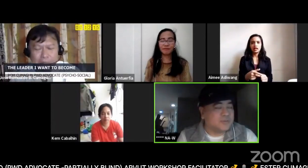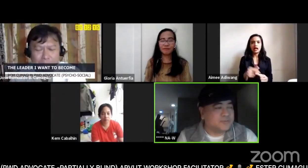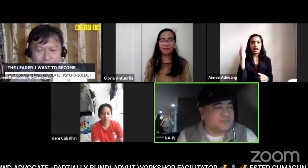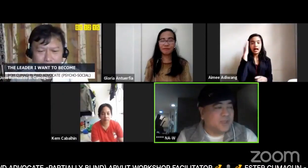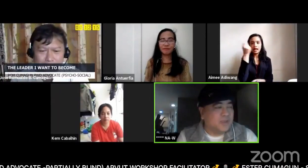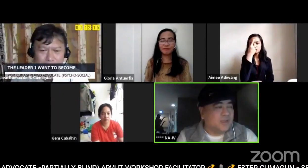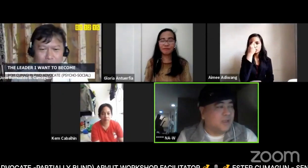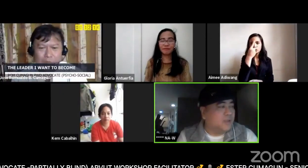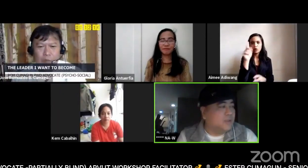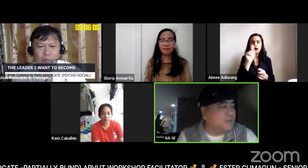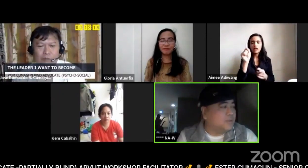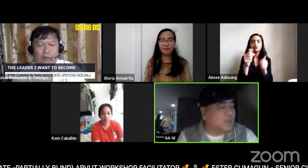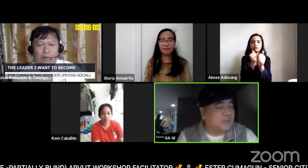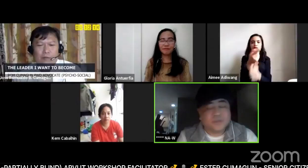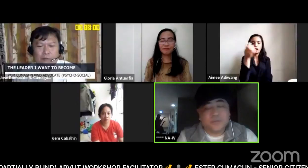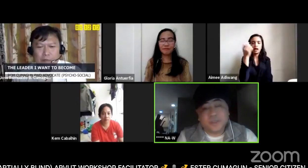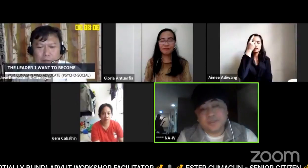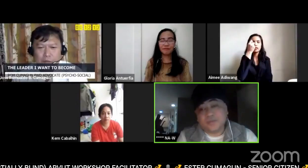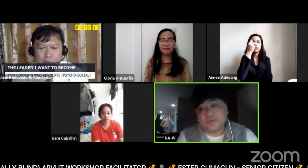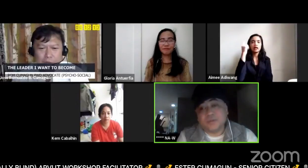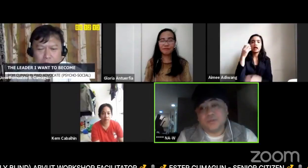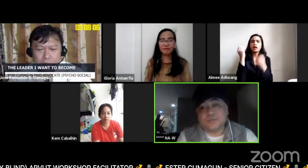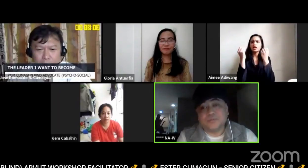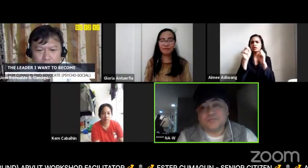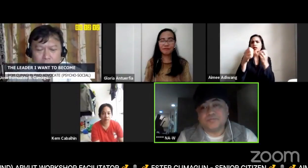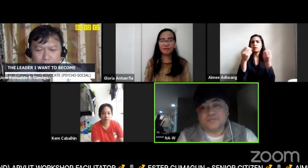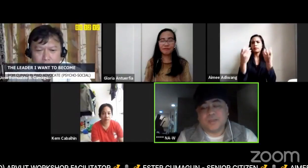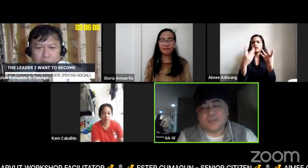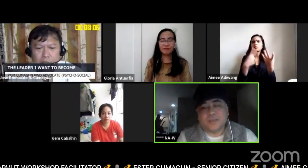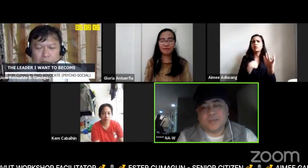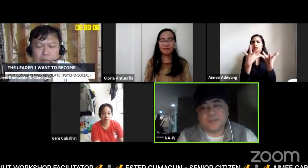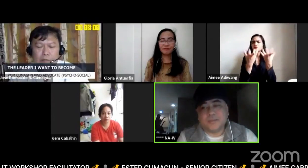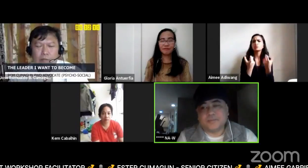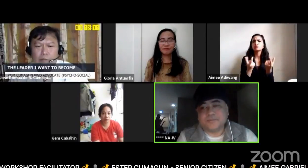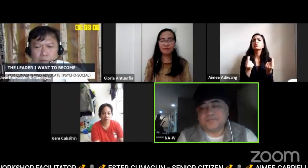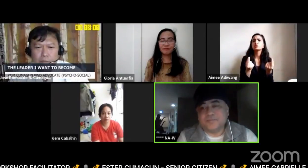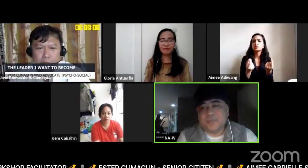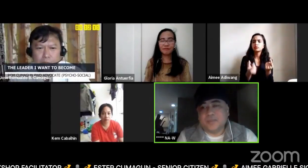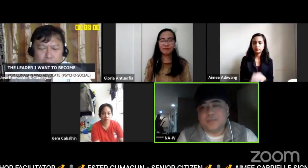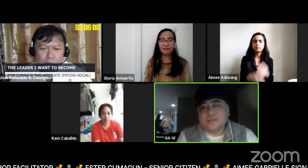say, Rom. Yeah, there's so many things I want to do.